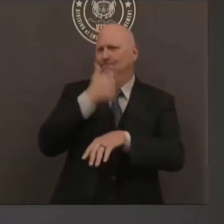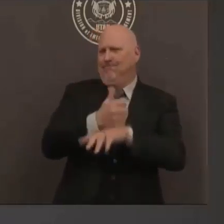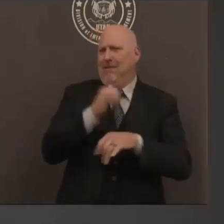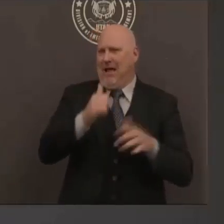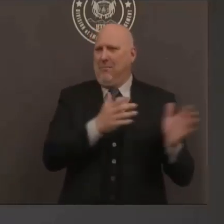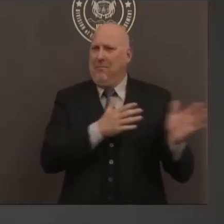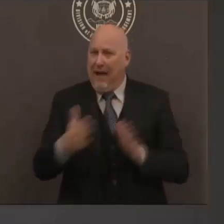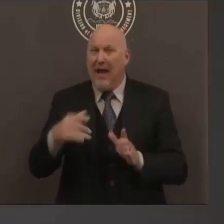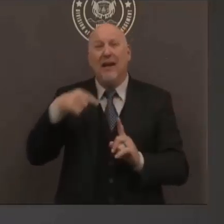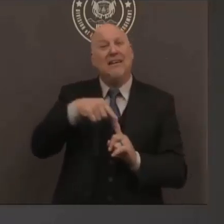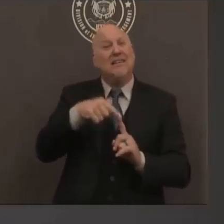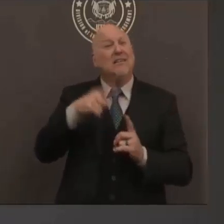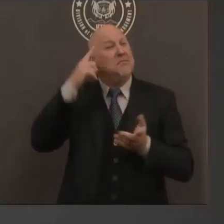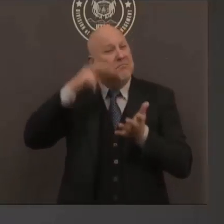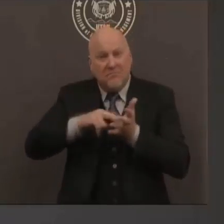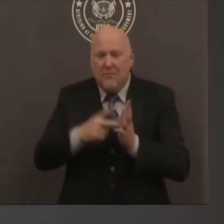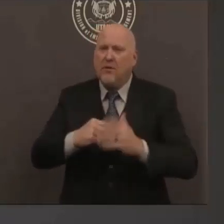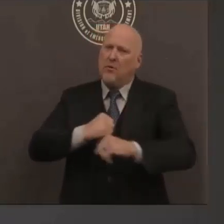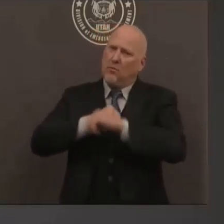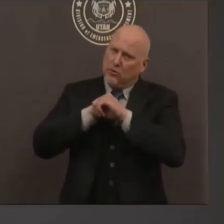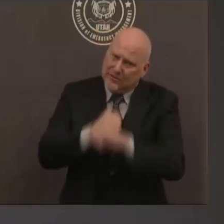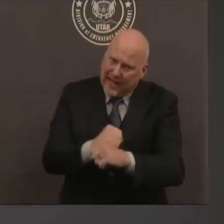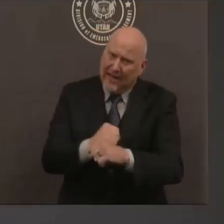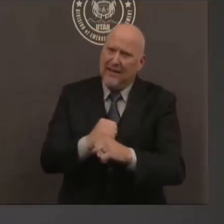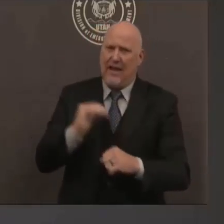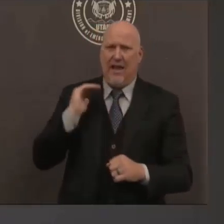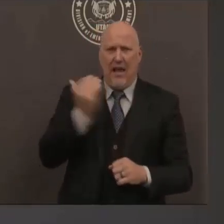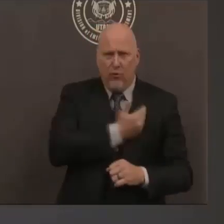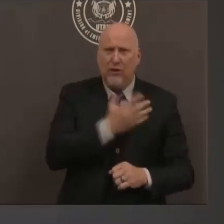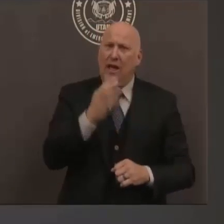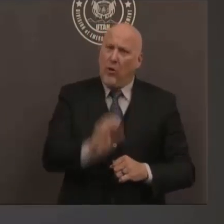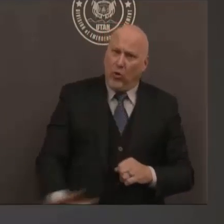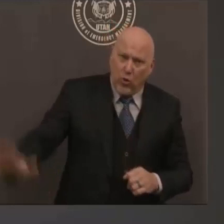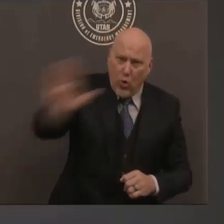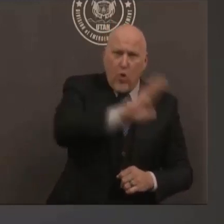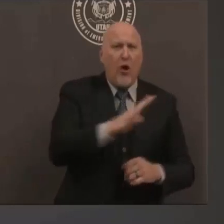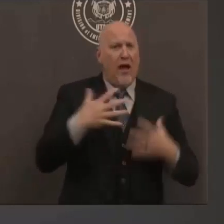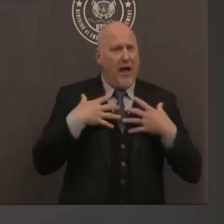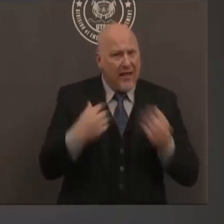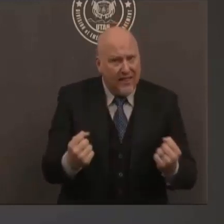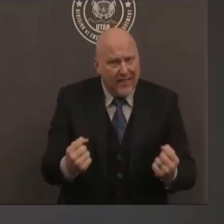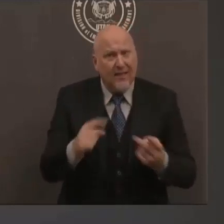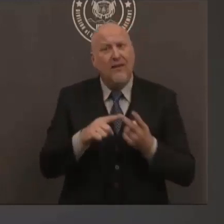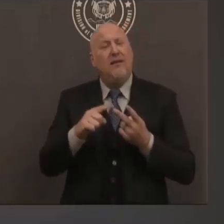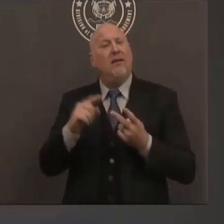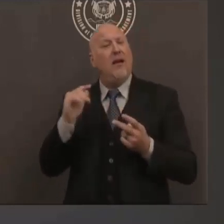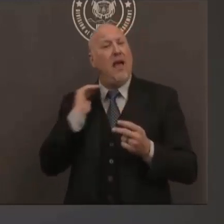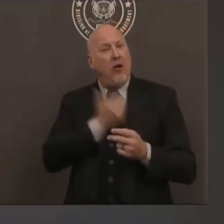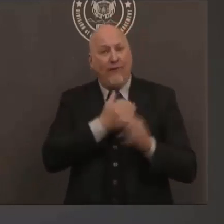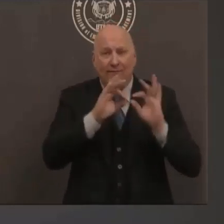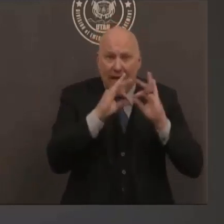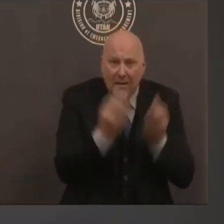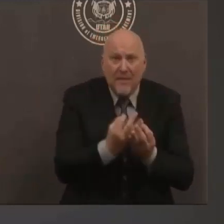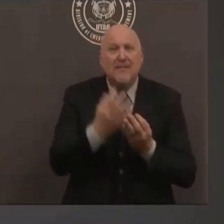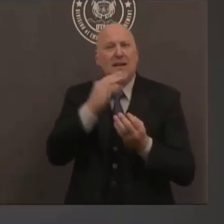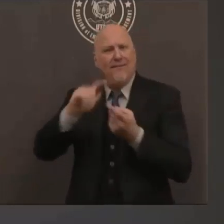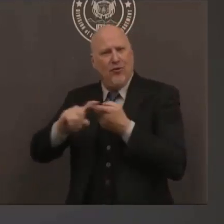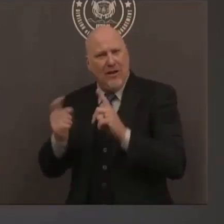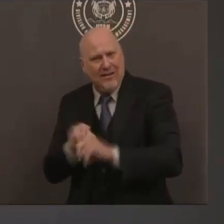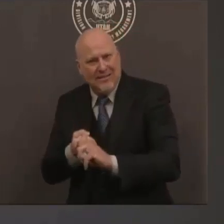protect not only the health of ourselves, but our families, our friends, our loved ones, and people in the community at large.